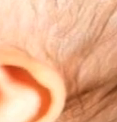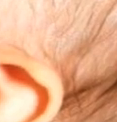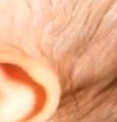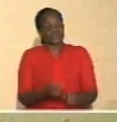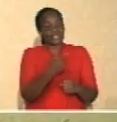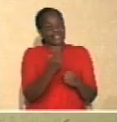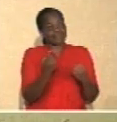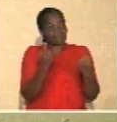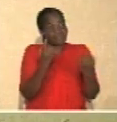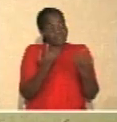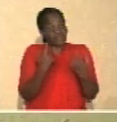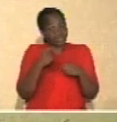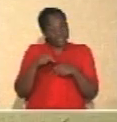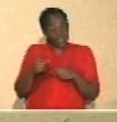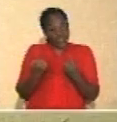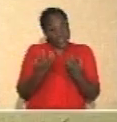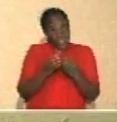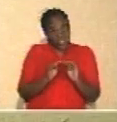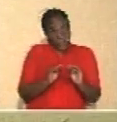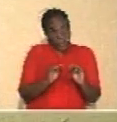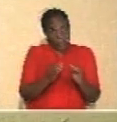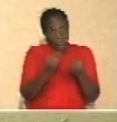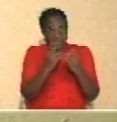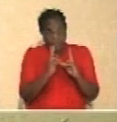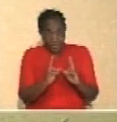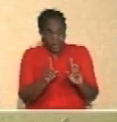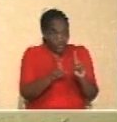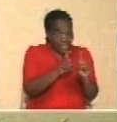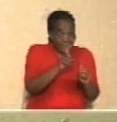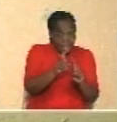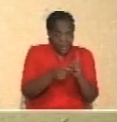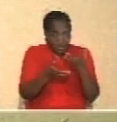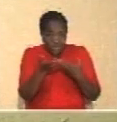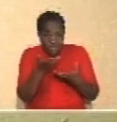of protection for babies. Evelyn Paulus, NBC News, Windhoek.